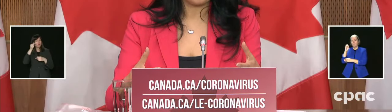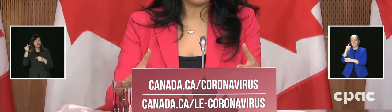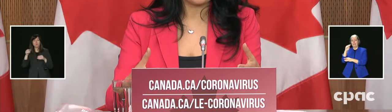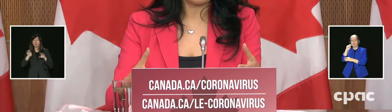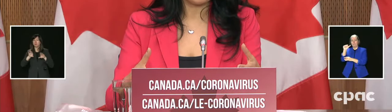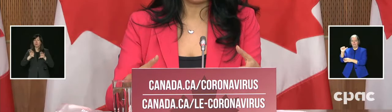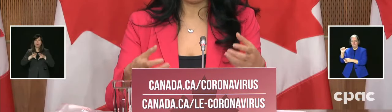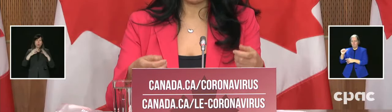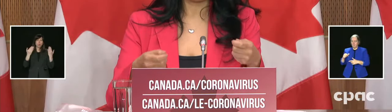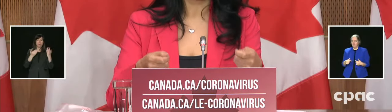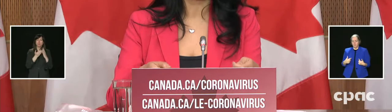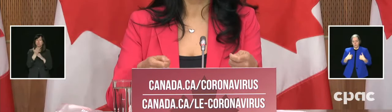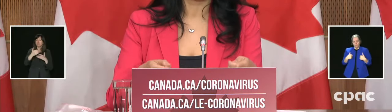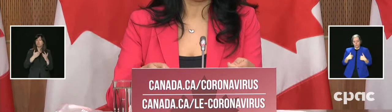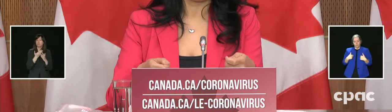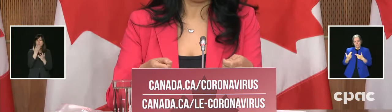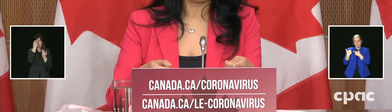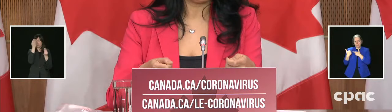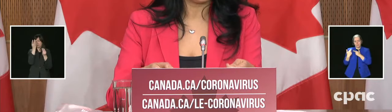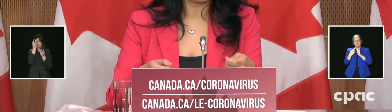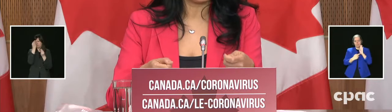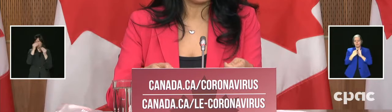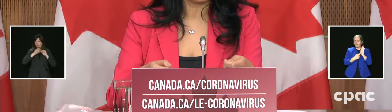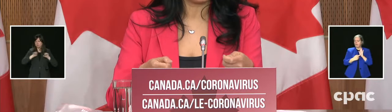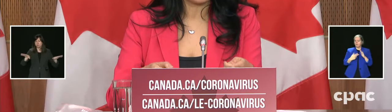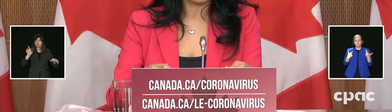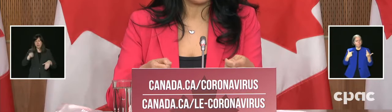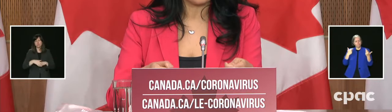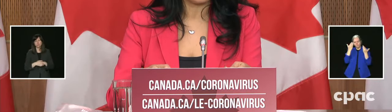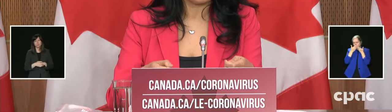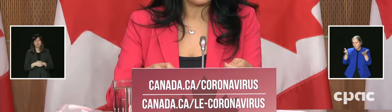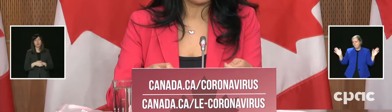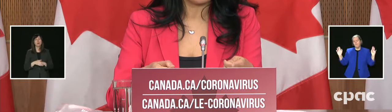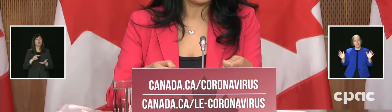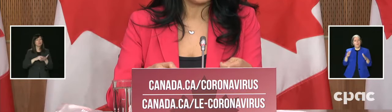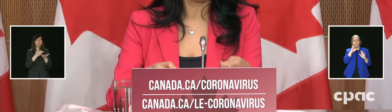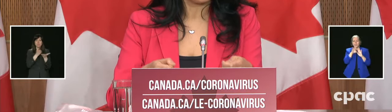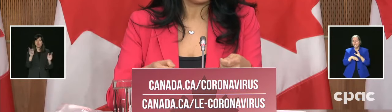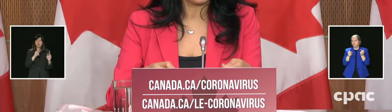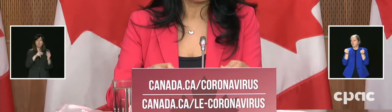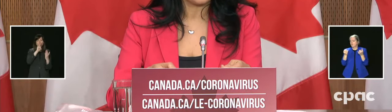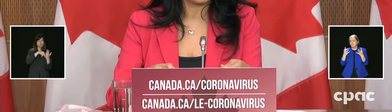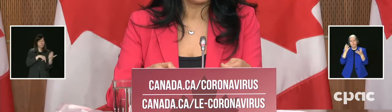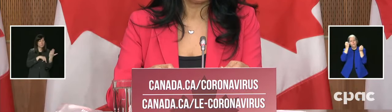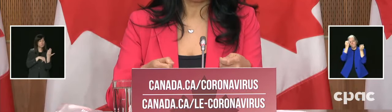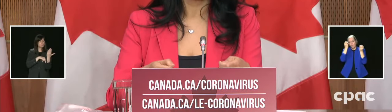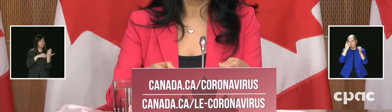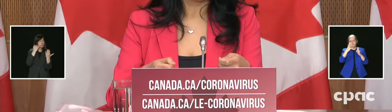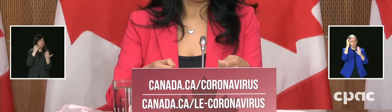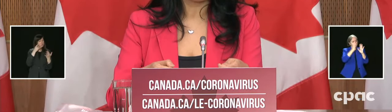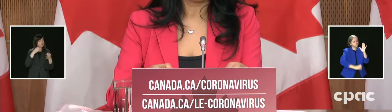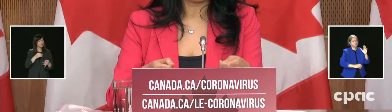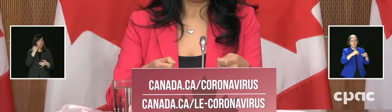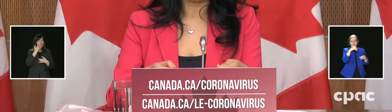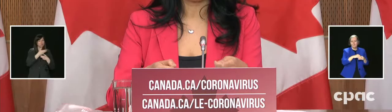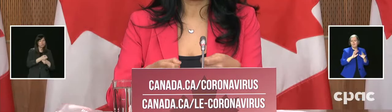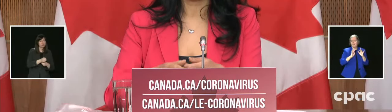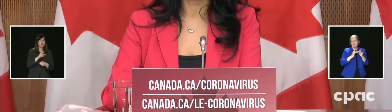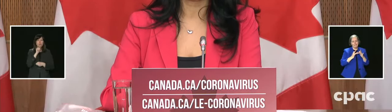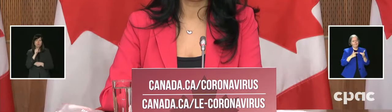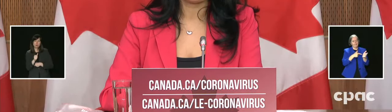out all of that information. We know that's one part of people's decisions around whether or not they will get that vaccine, whether or not they trust that the approval was